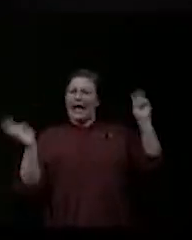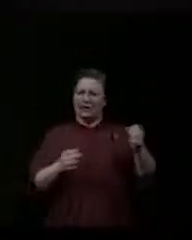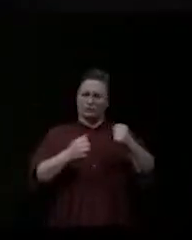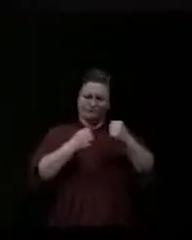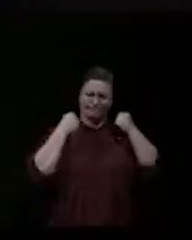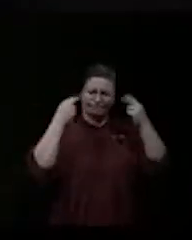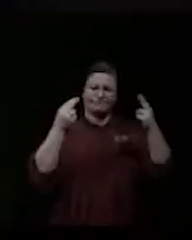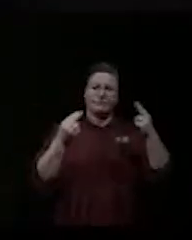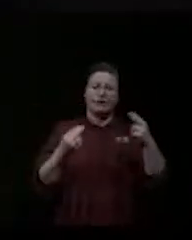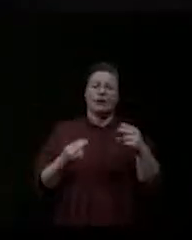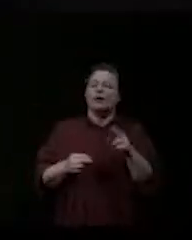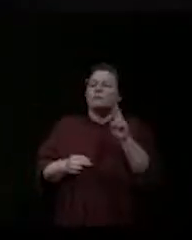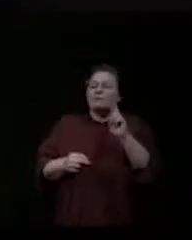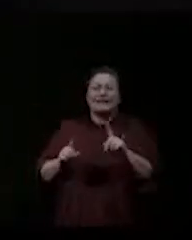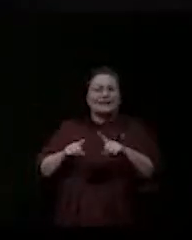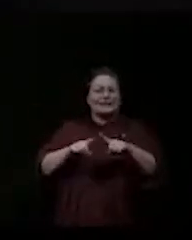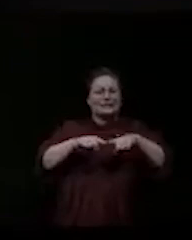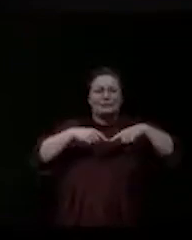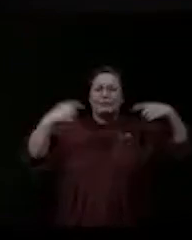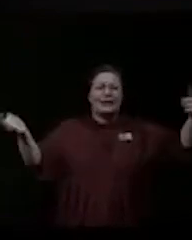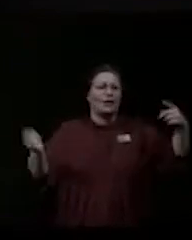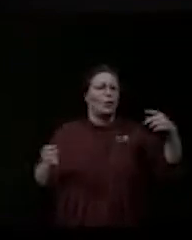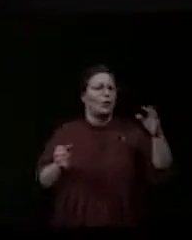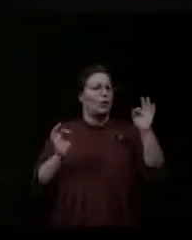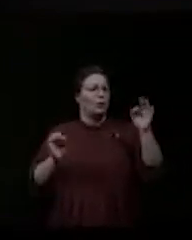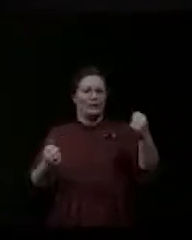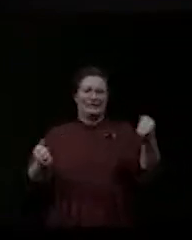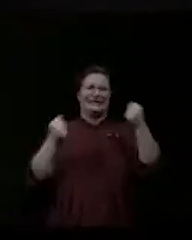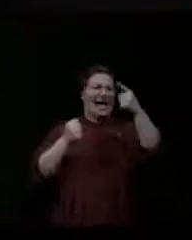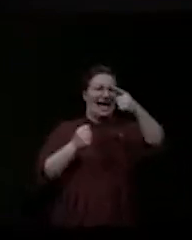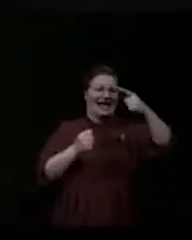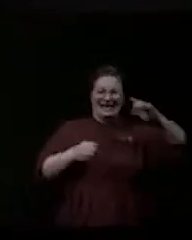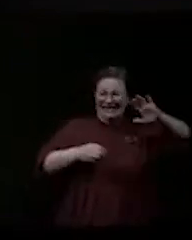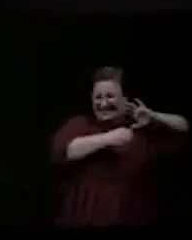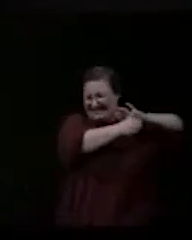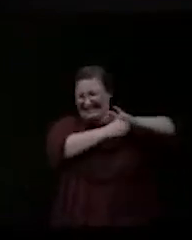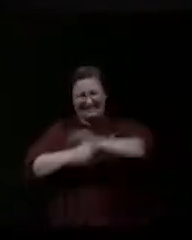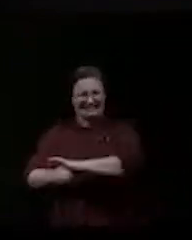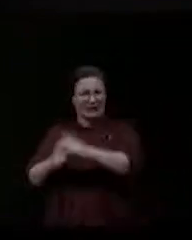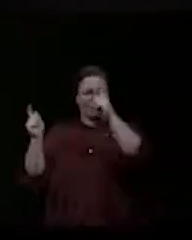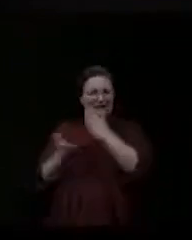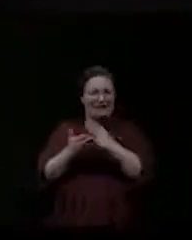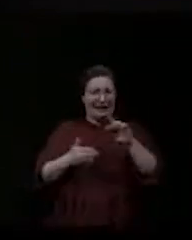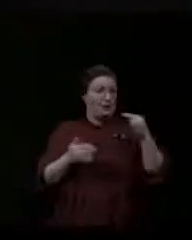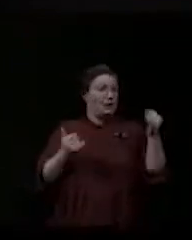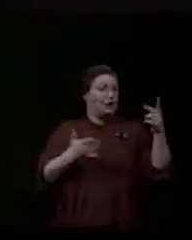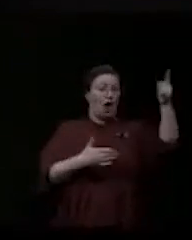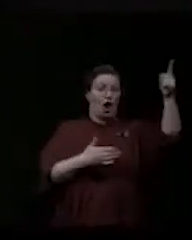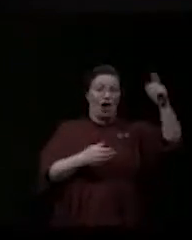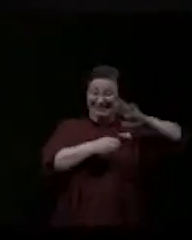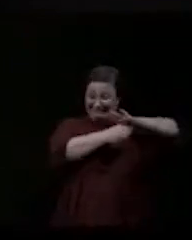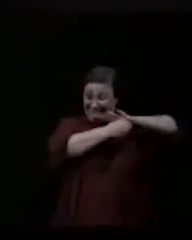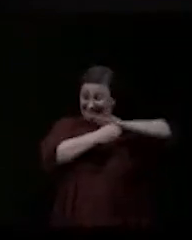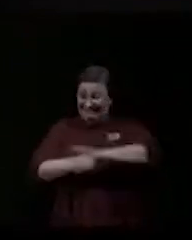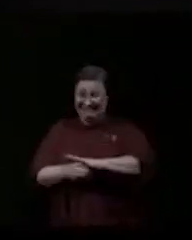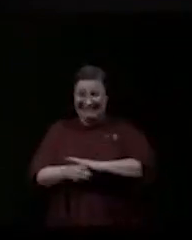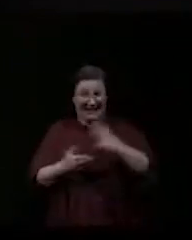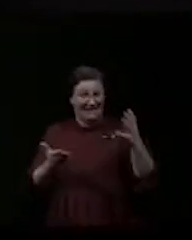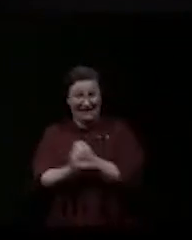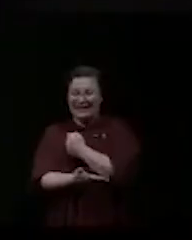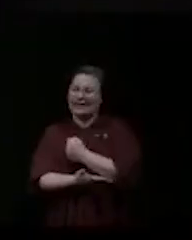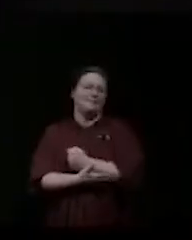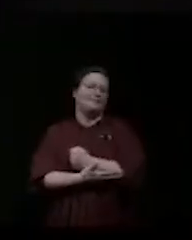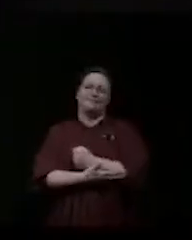how strong this current pushback on human rights is, it will not be successful